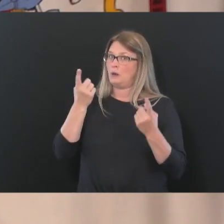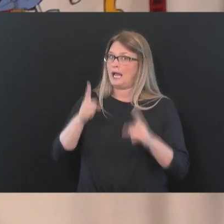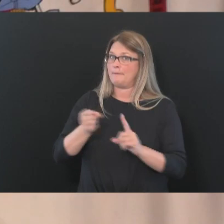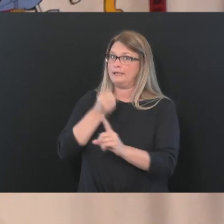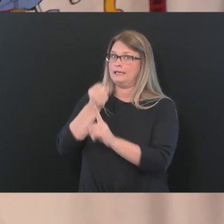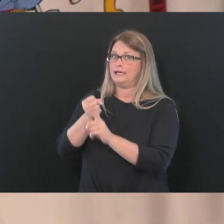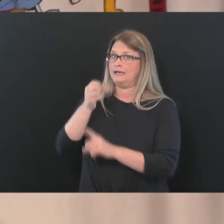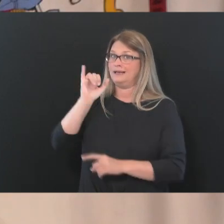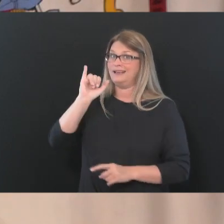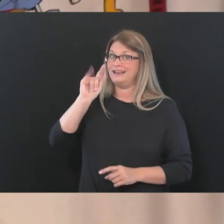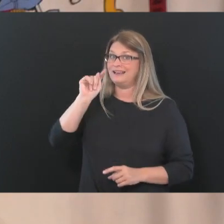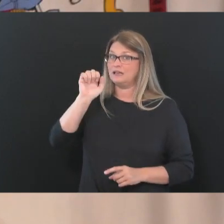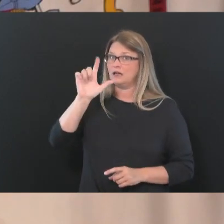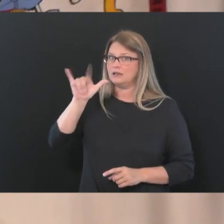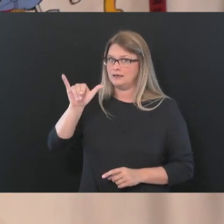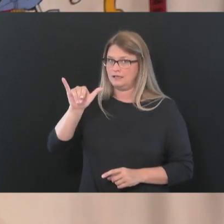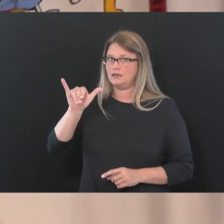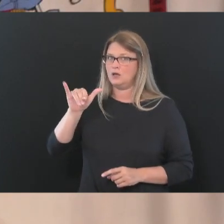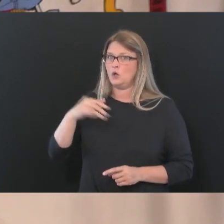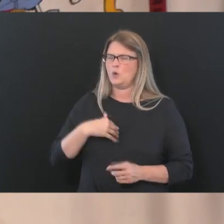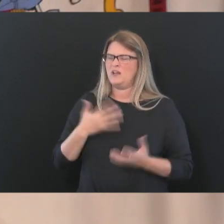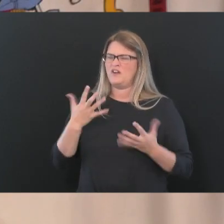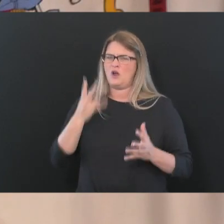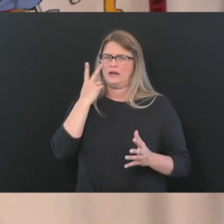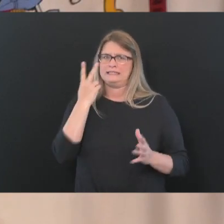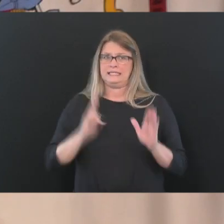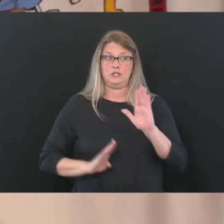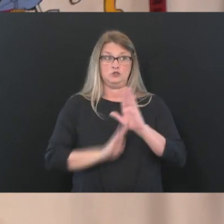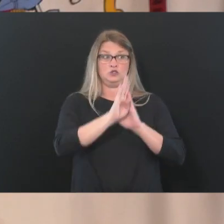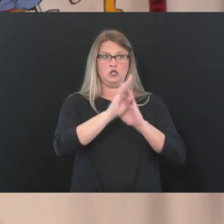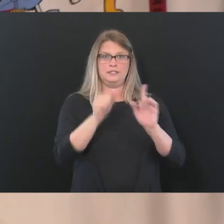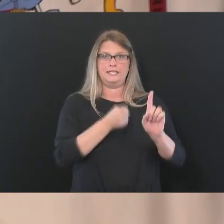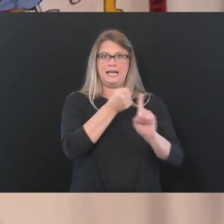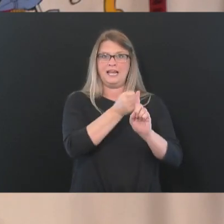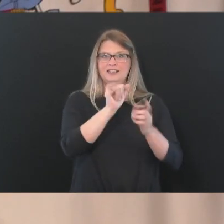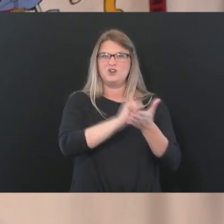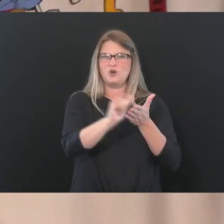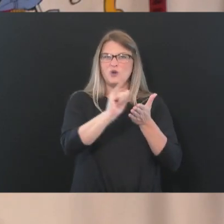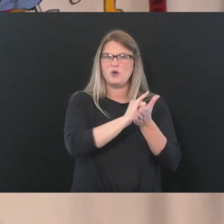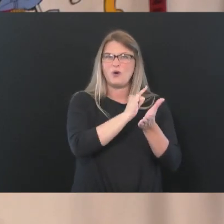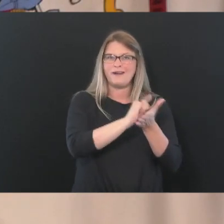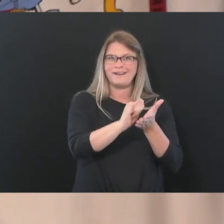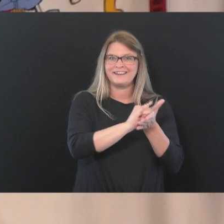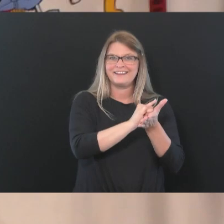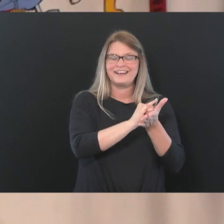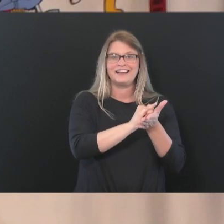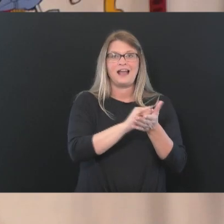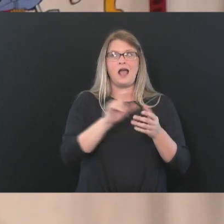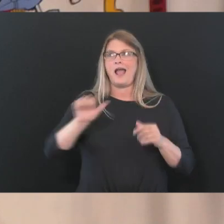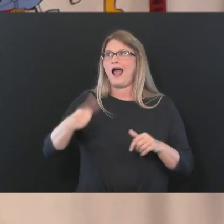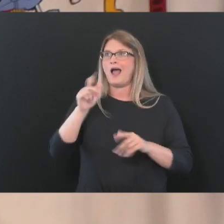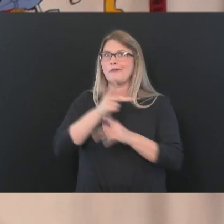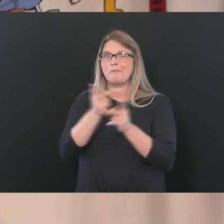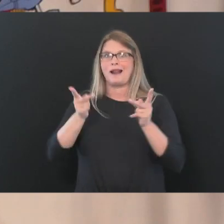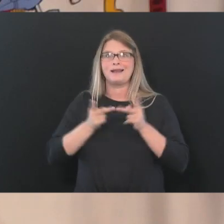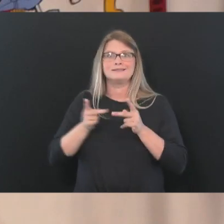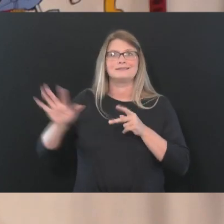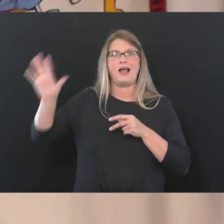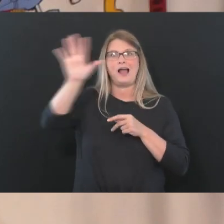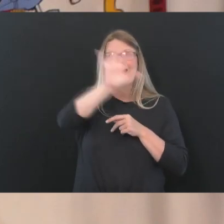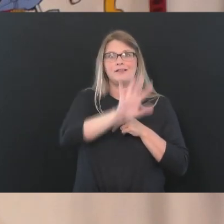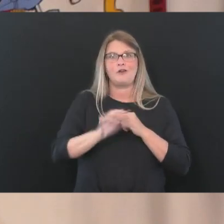And we've seen what the surge can do in New York and other places across this country. Whether big